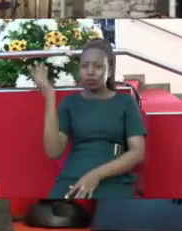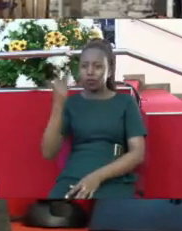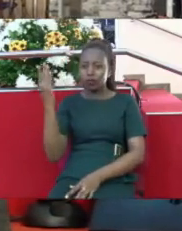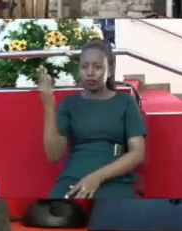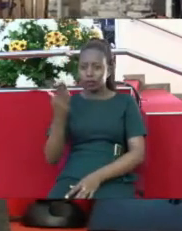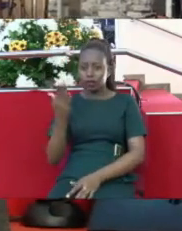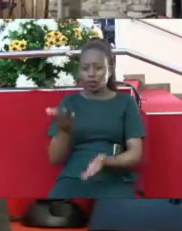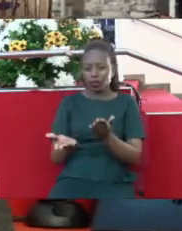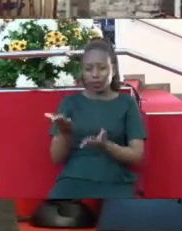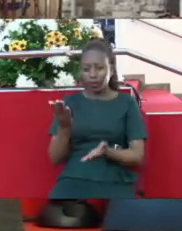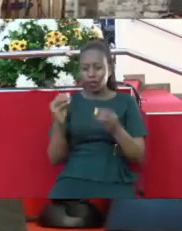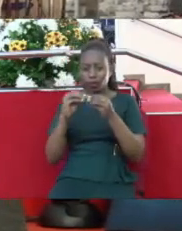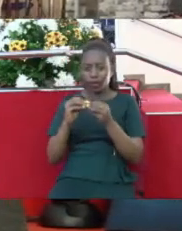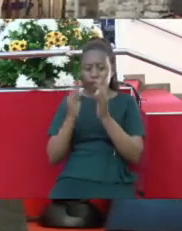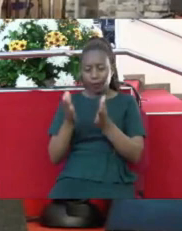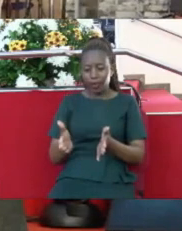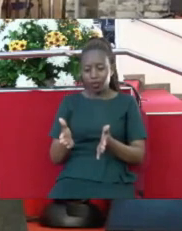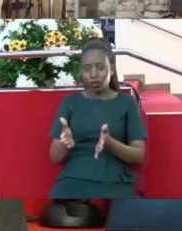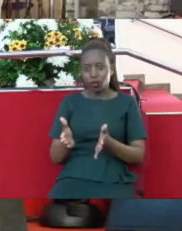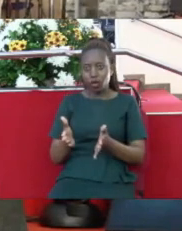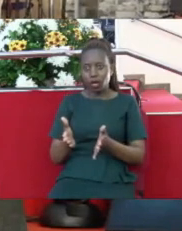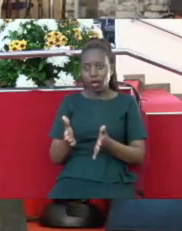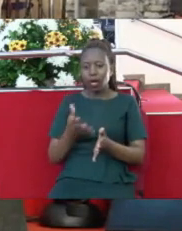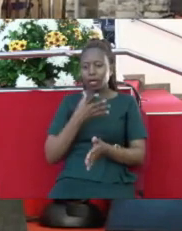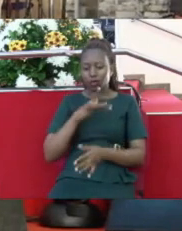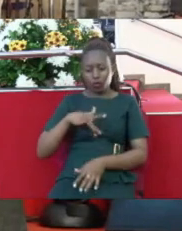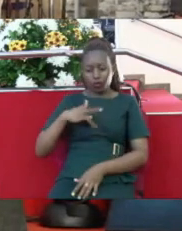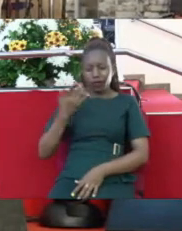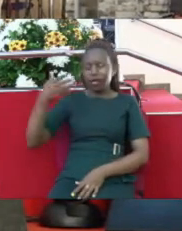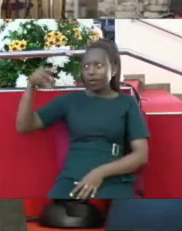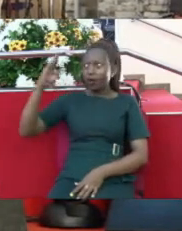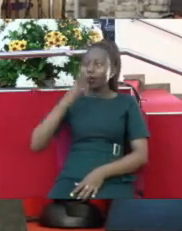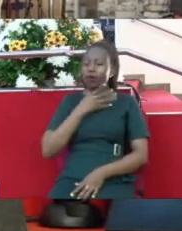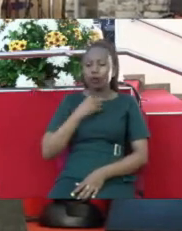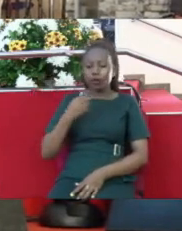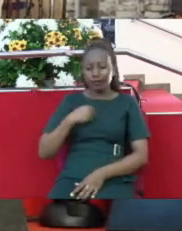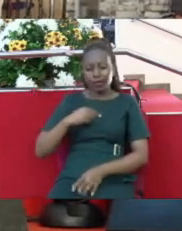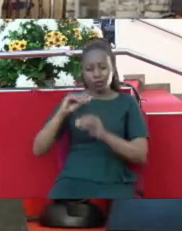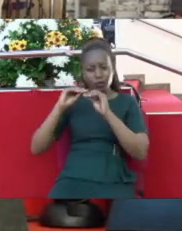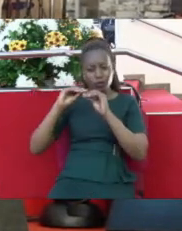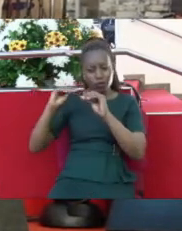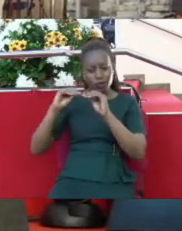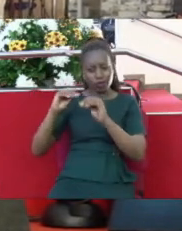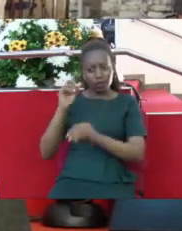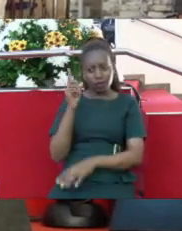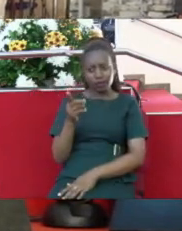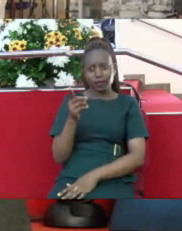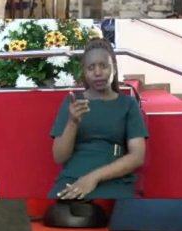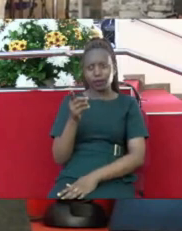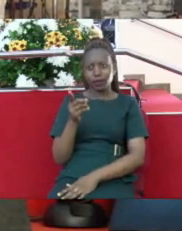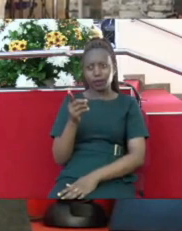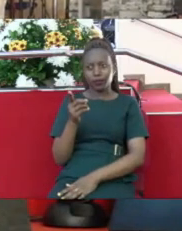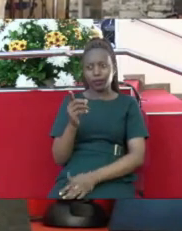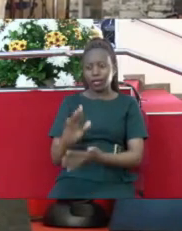and you're feeling, you know, God wants me to witness to this person. Nikipatana na mtu na nataka na hisi ya kwamba Mungu anataka mimi nikashuhudie huyu. At times